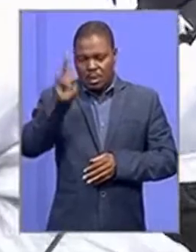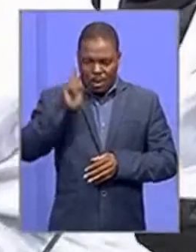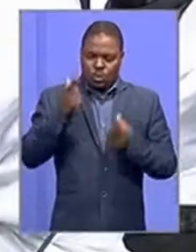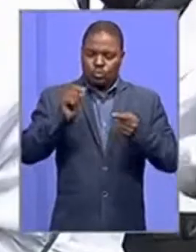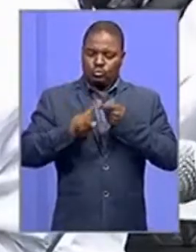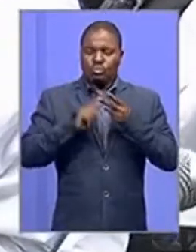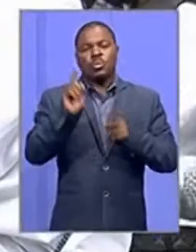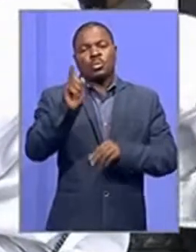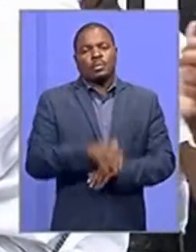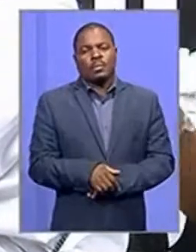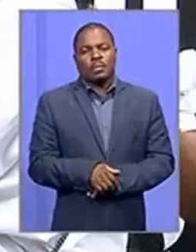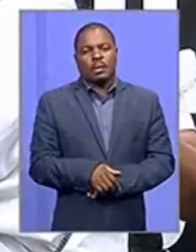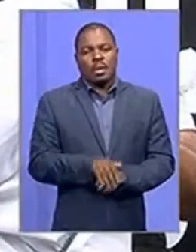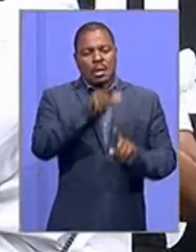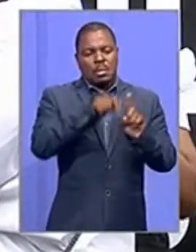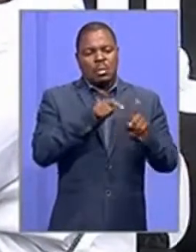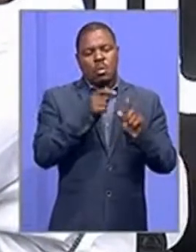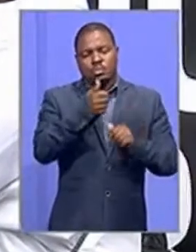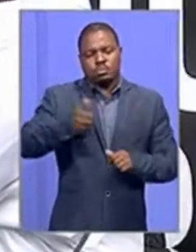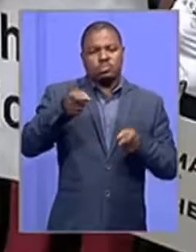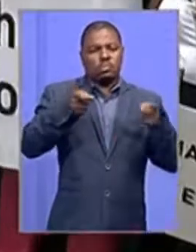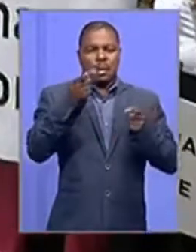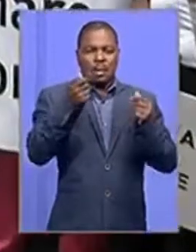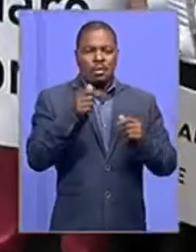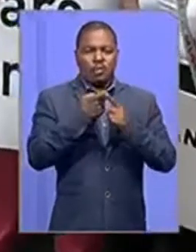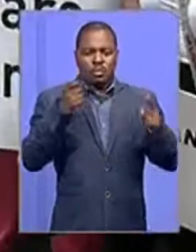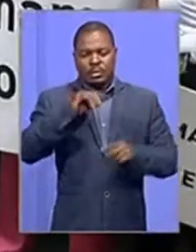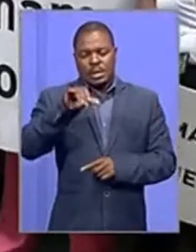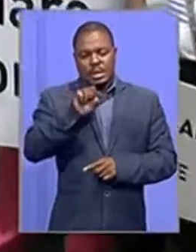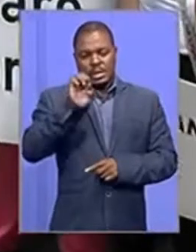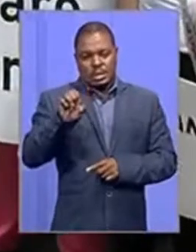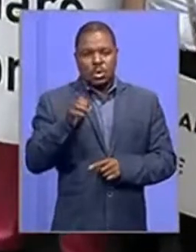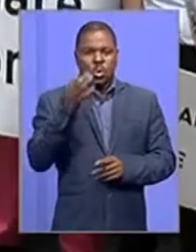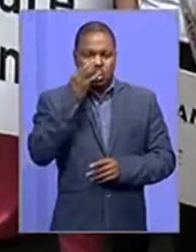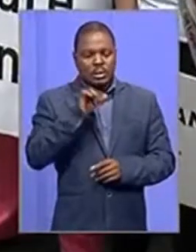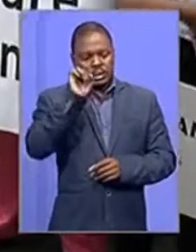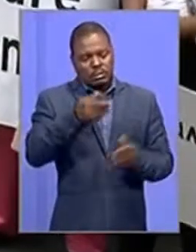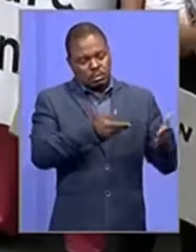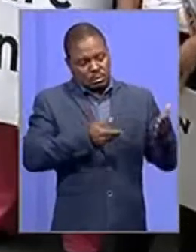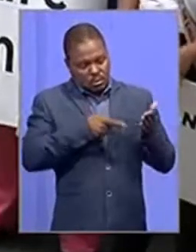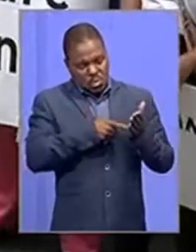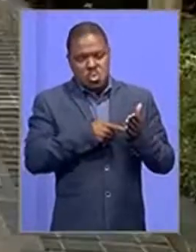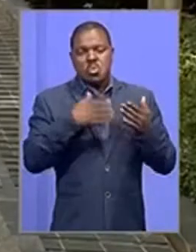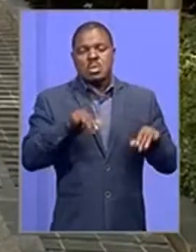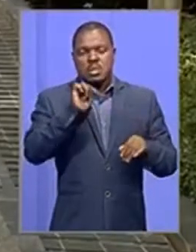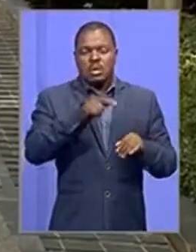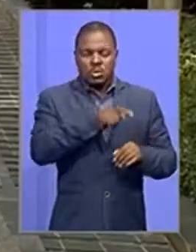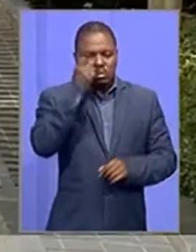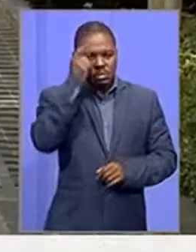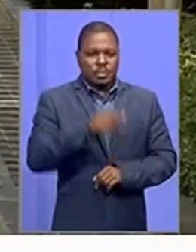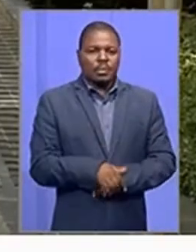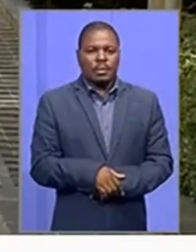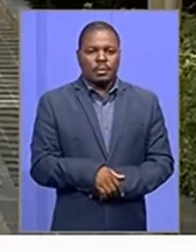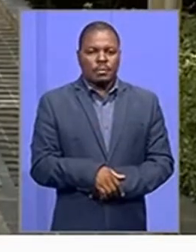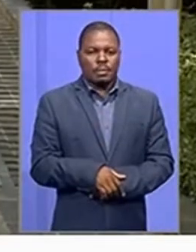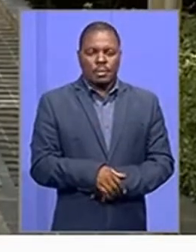Ho motsamaisi e moholo wa ditjhelete wa JSE, ditseko tsa basadi bana di haufinyana haholo le pelo ya hae. It is a very important